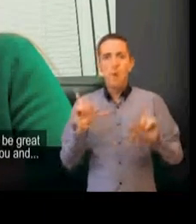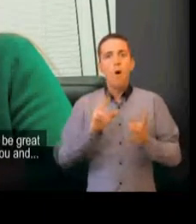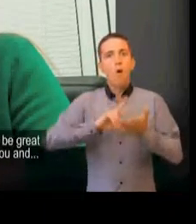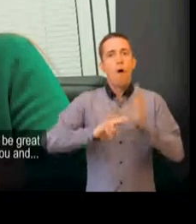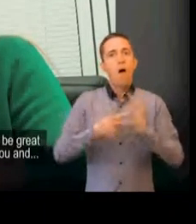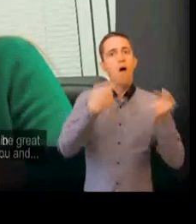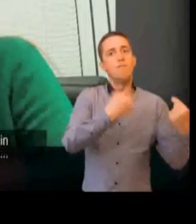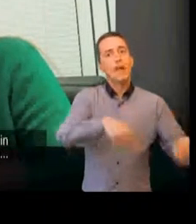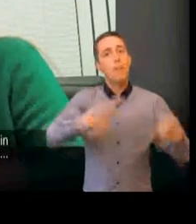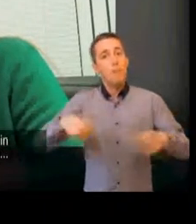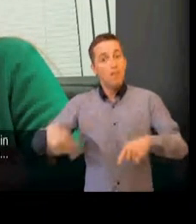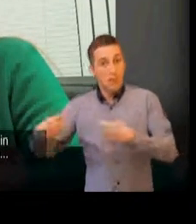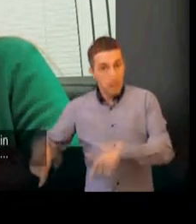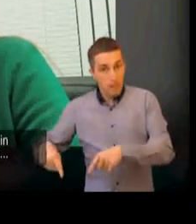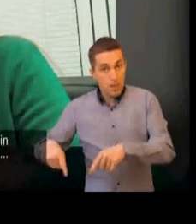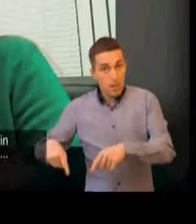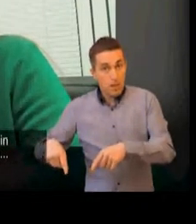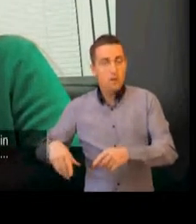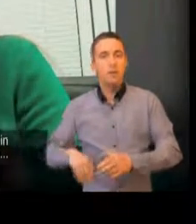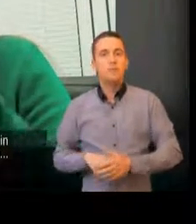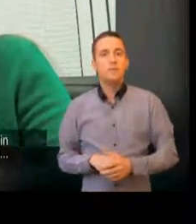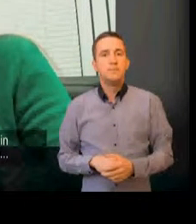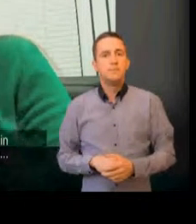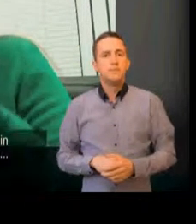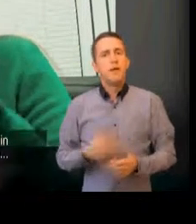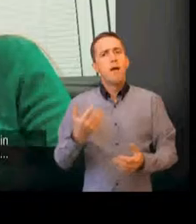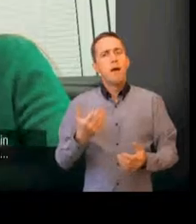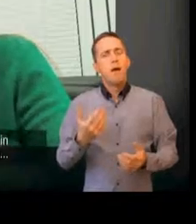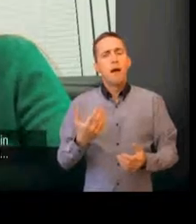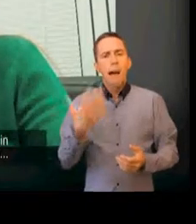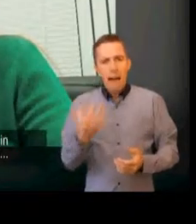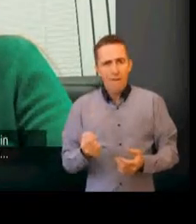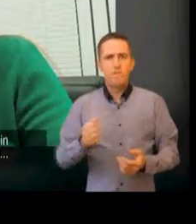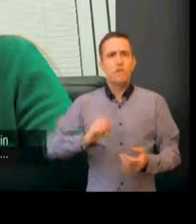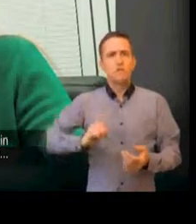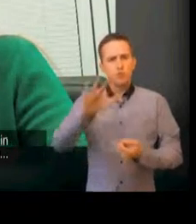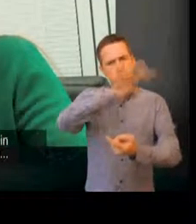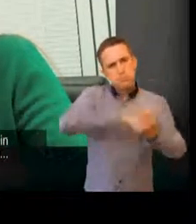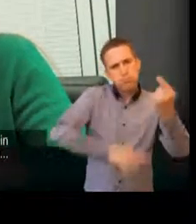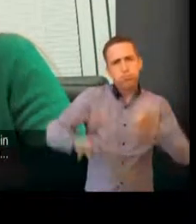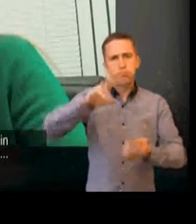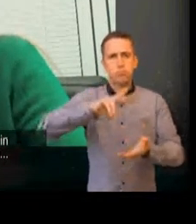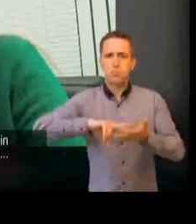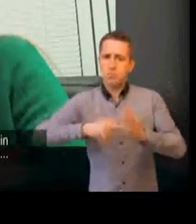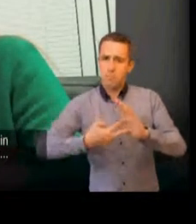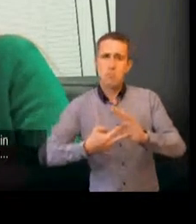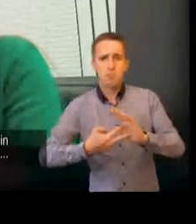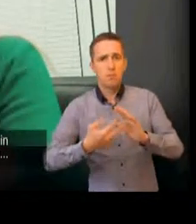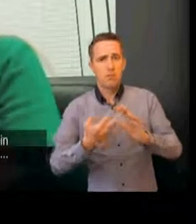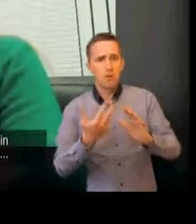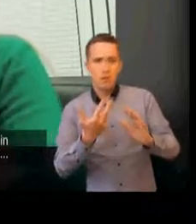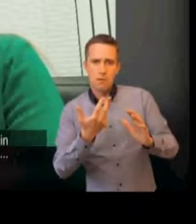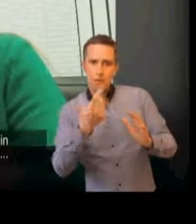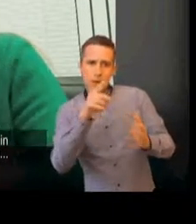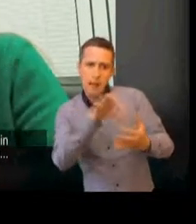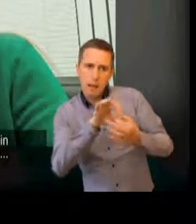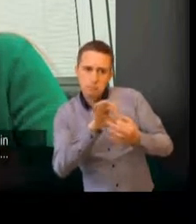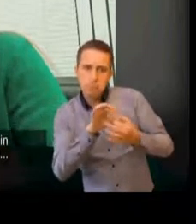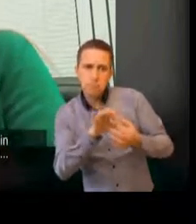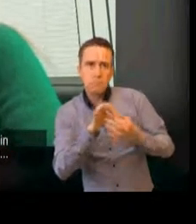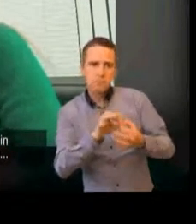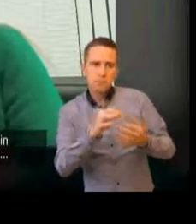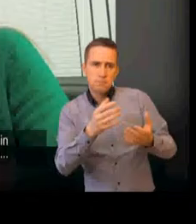was a great resource as well, although I know that you shouldn't necessarily believe everything that you read on there. But I think it's very good for